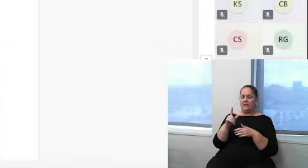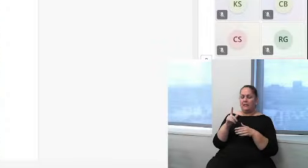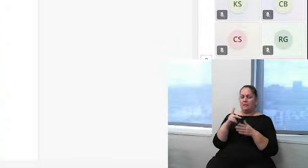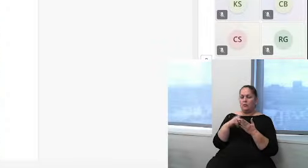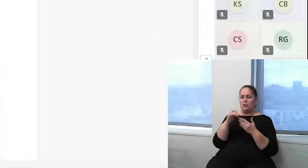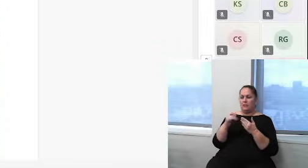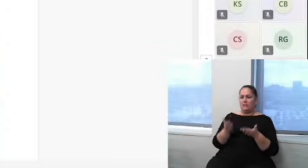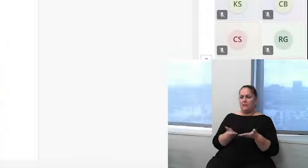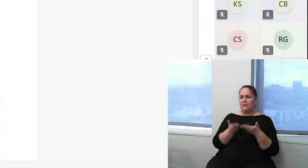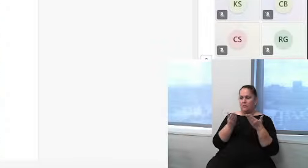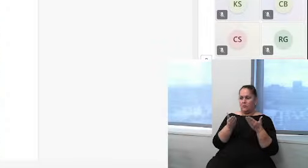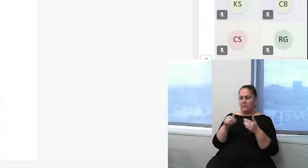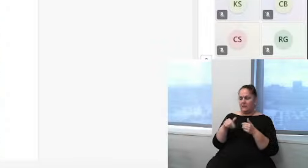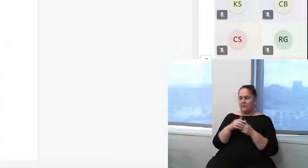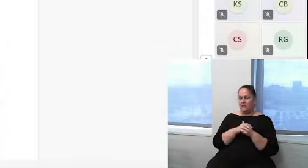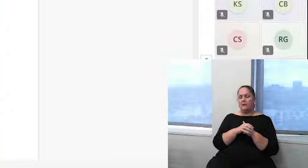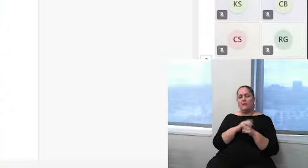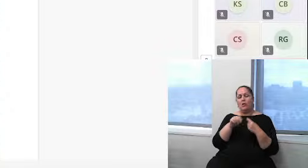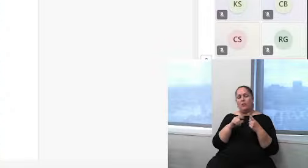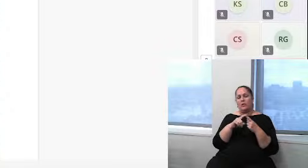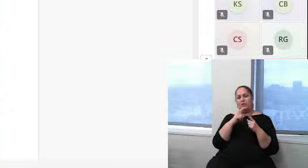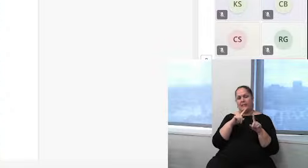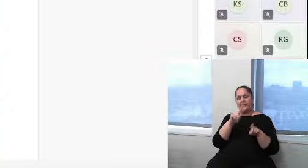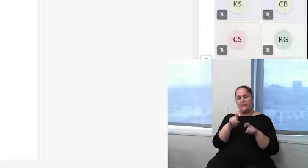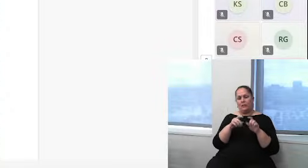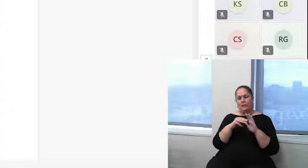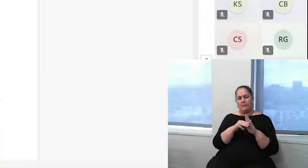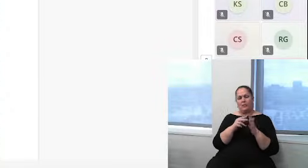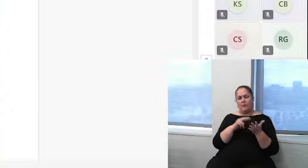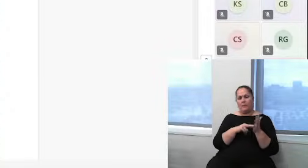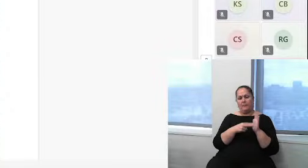capital projects that it's proposing in this rate case.